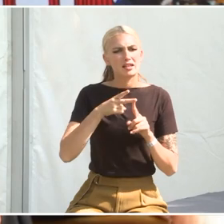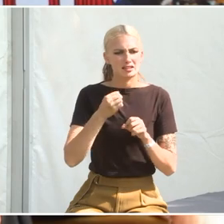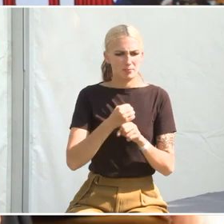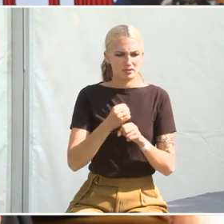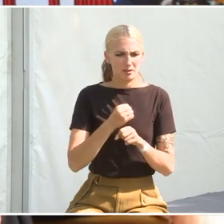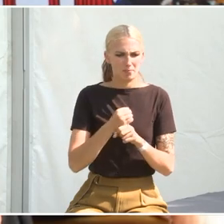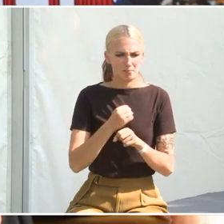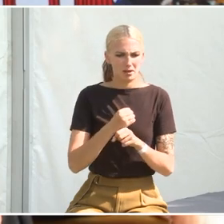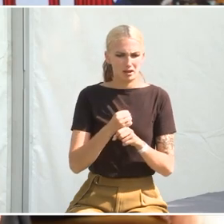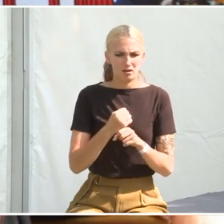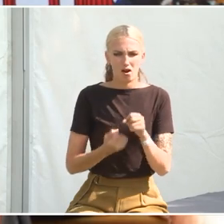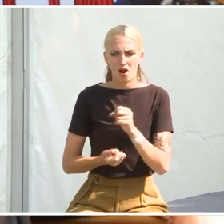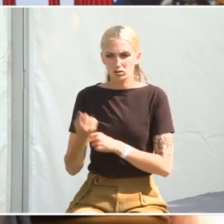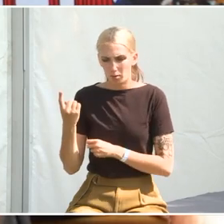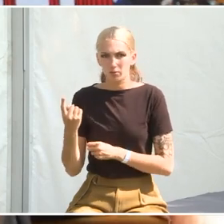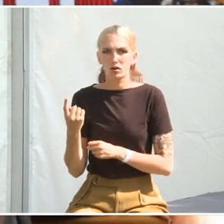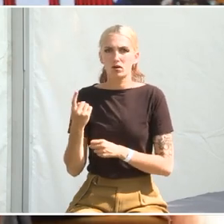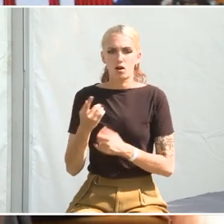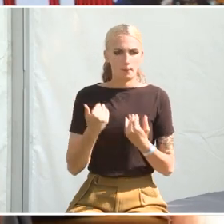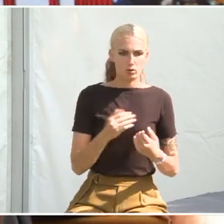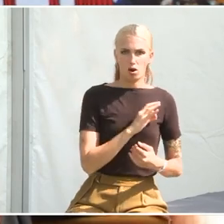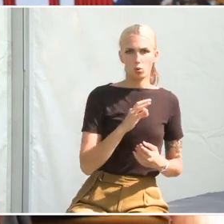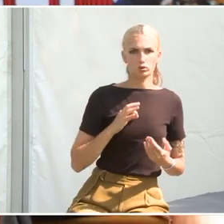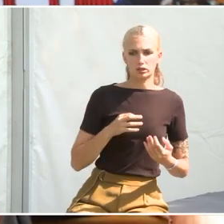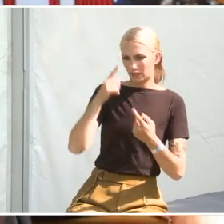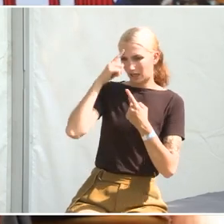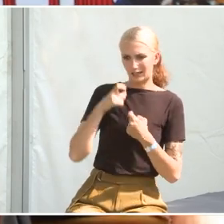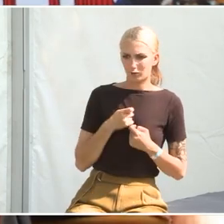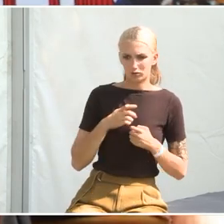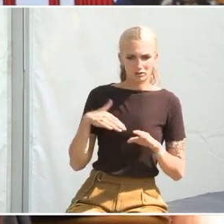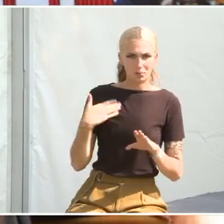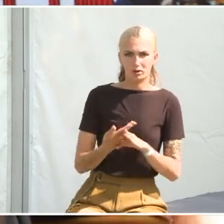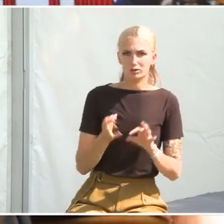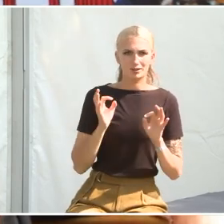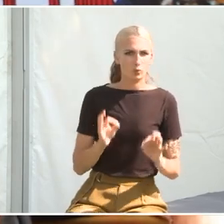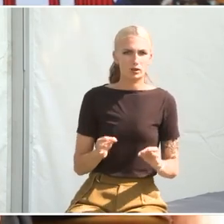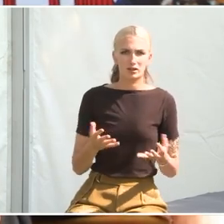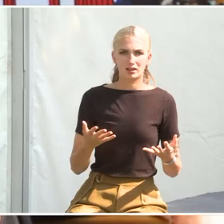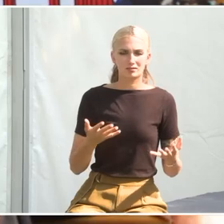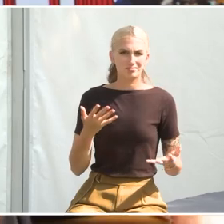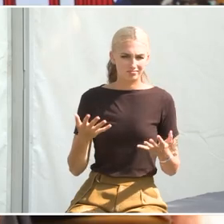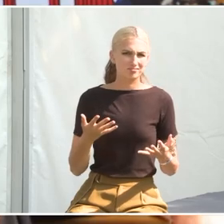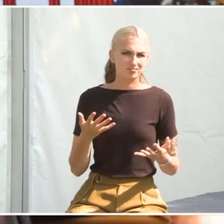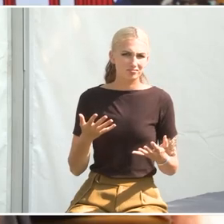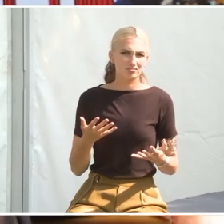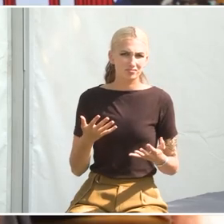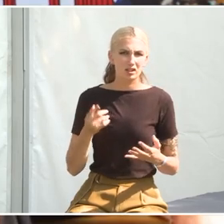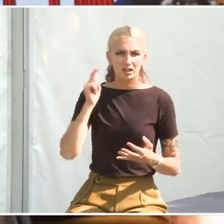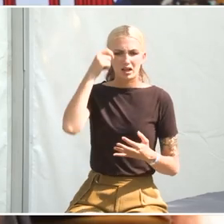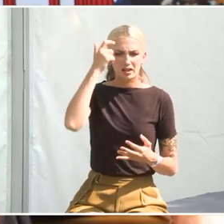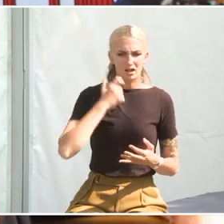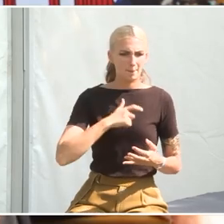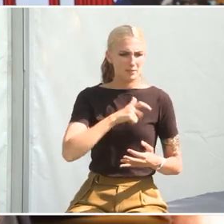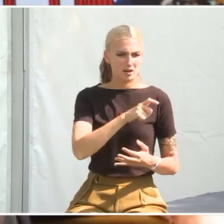already August, and I have no information about anything. So I feel like this is also something we are trying to work as students also